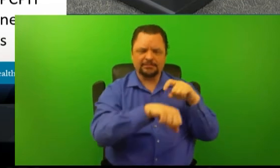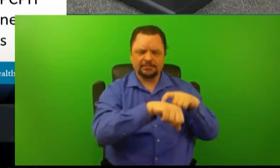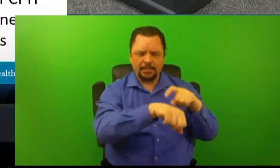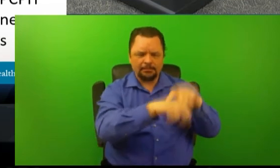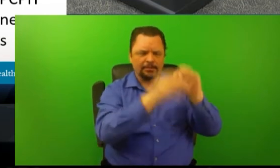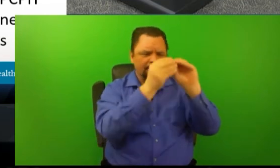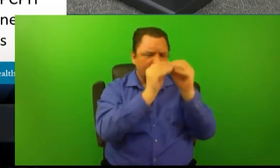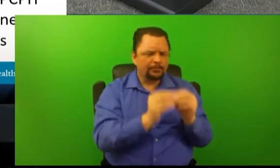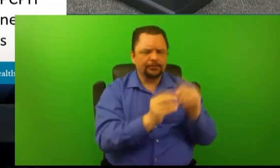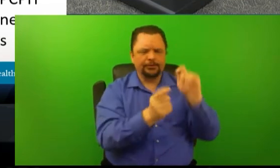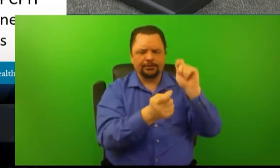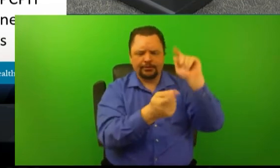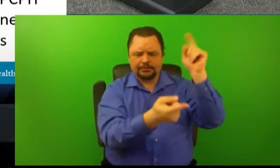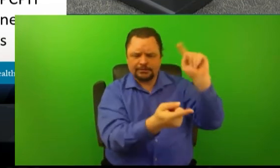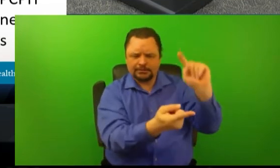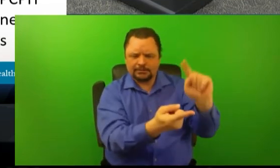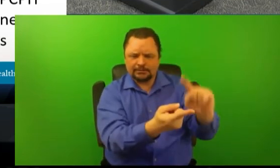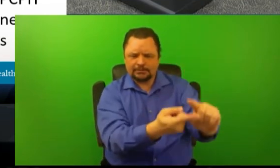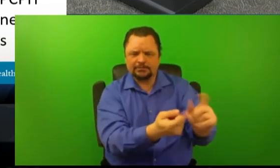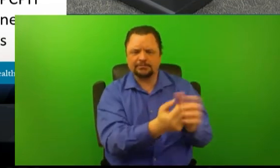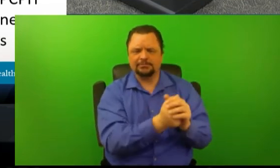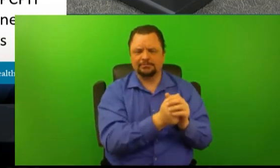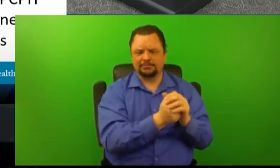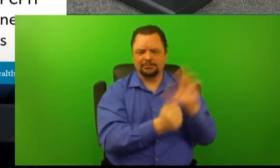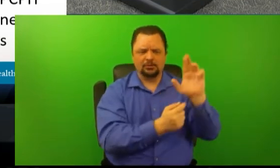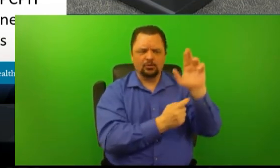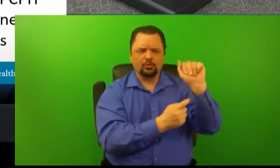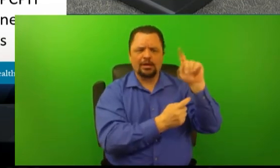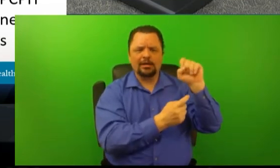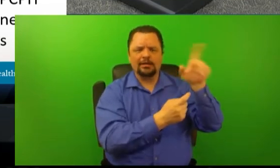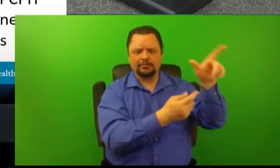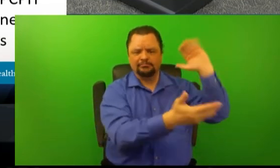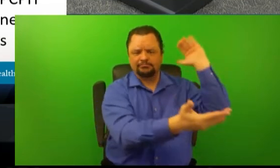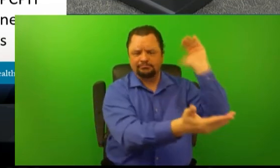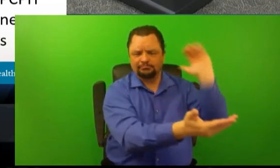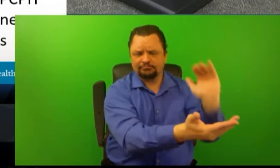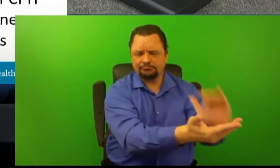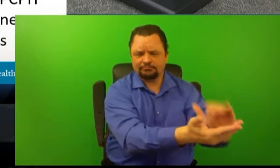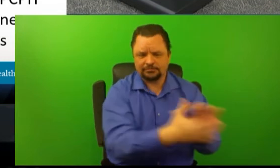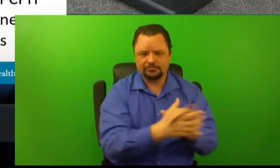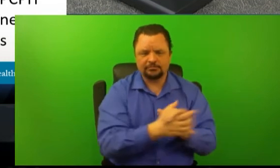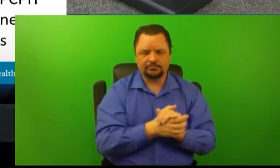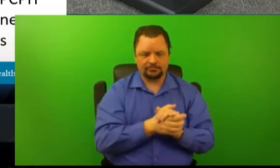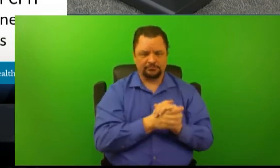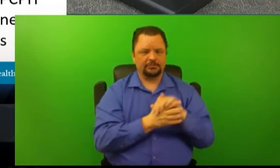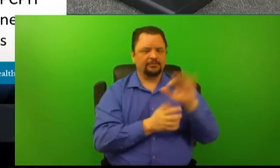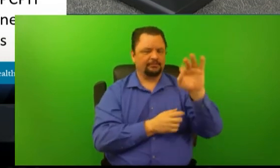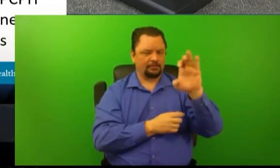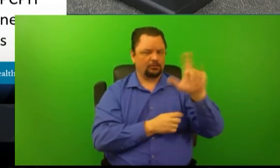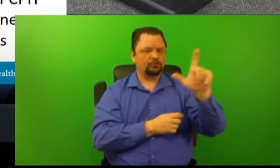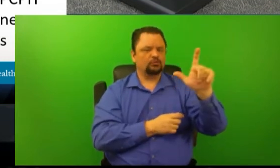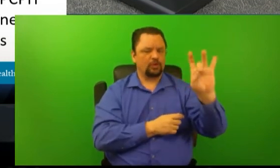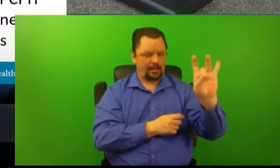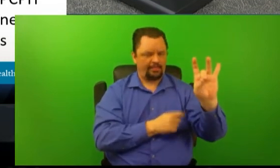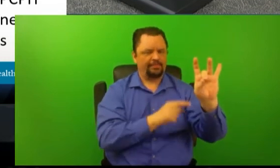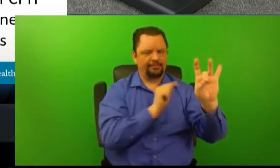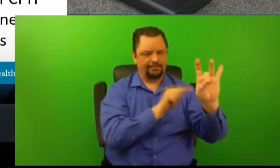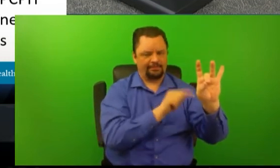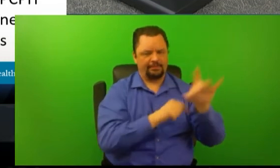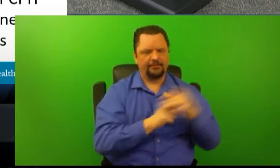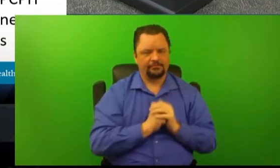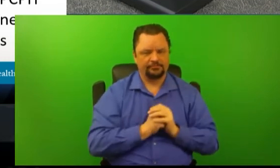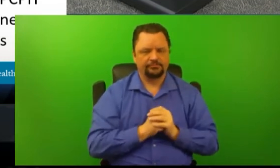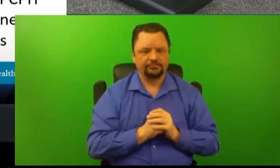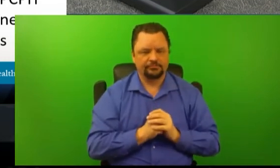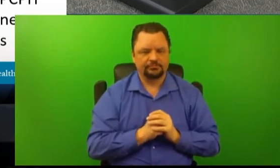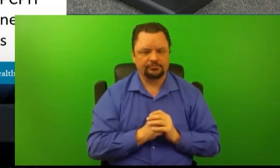infection rates. So February 28th, but again, we don't anticipate that this will be too much of a shift for our partners, as they've already been doing a lot of it